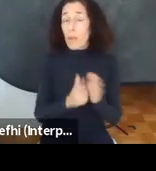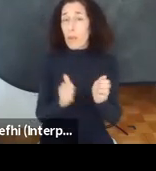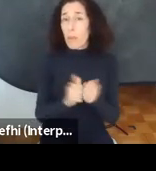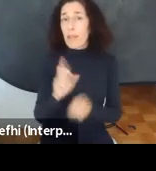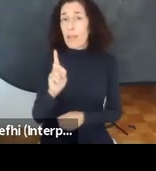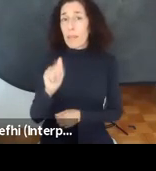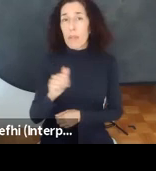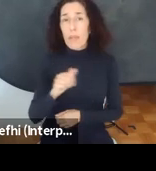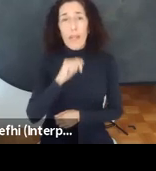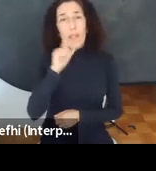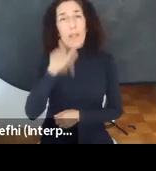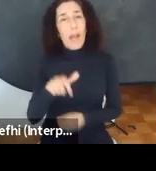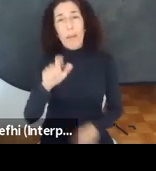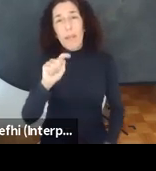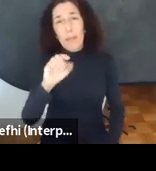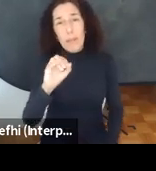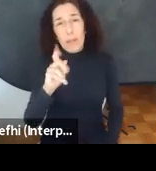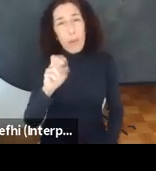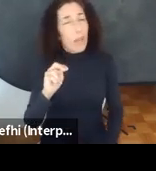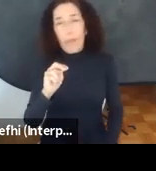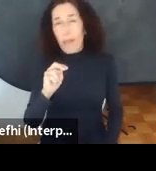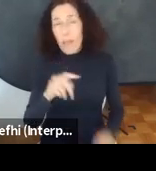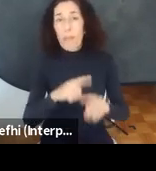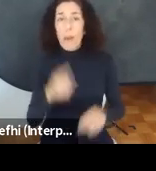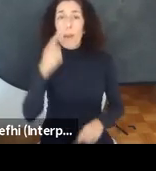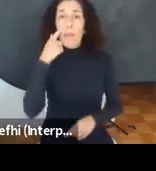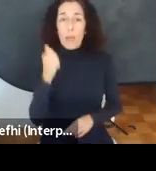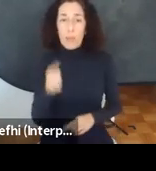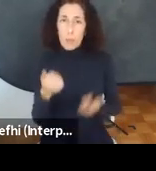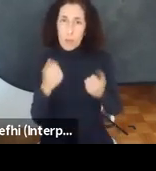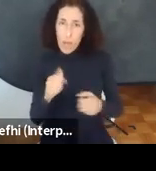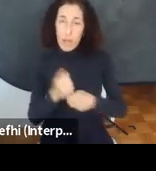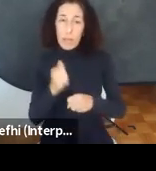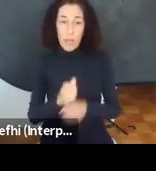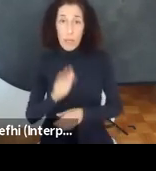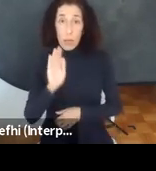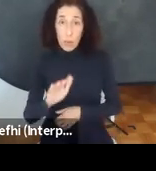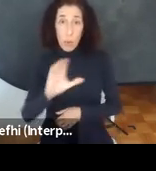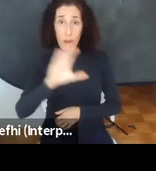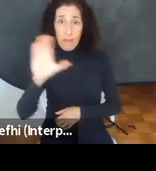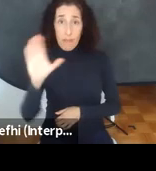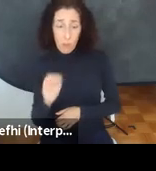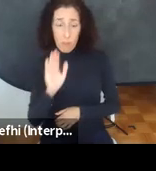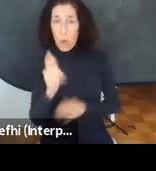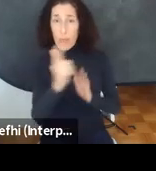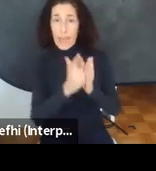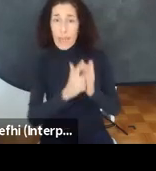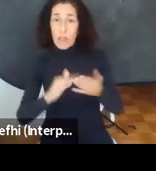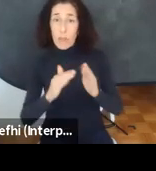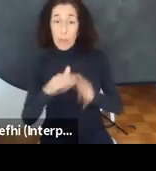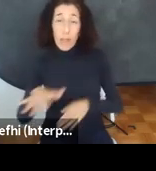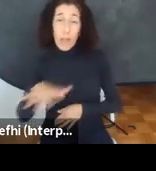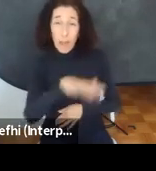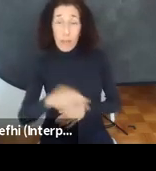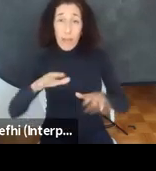tokenizing move. It should be something that you're doing because you're trying to make your firm and your legal community and the community broader